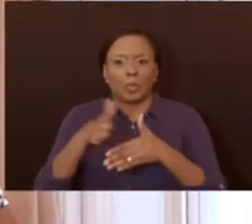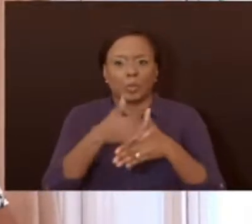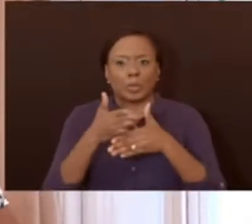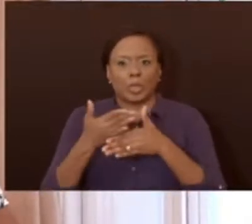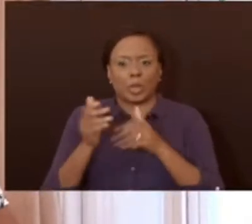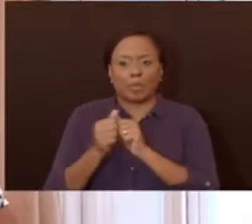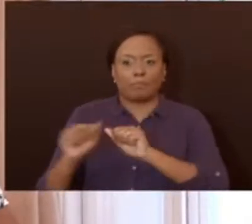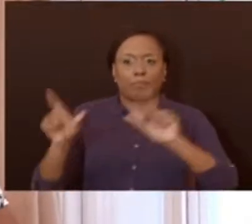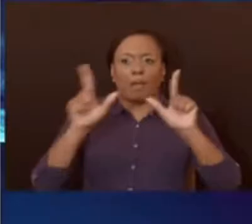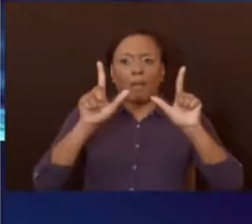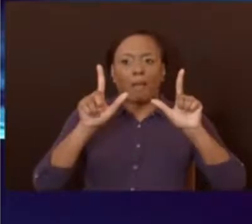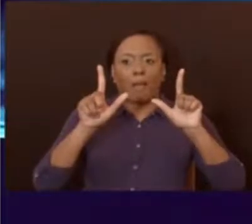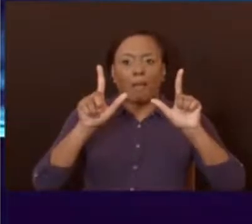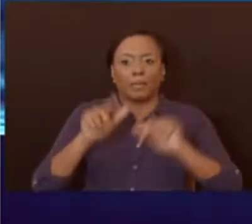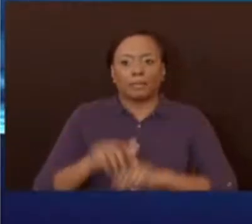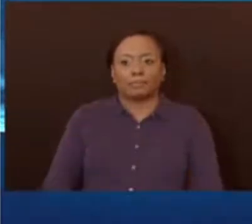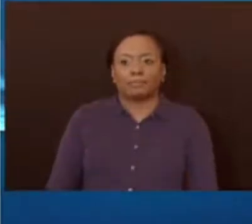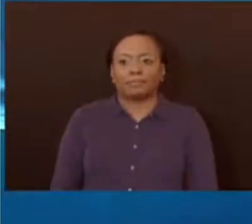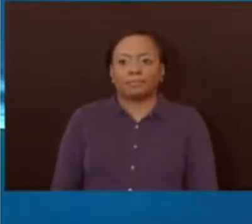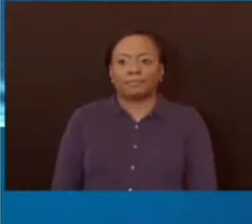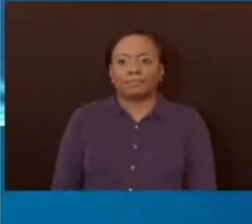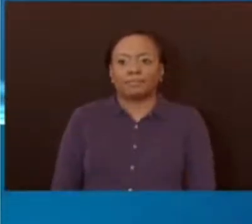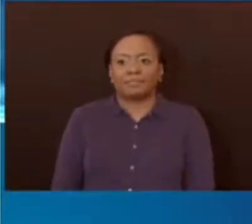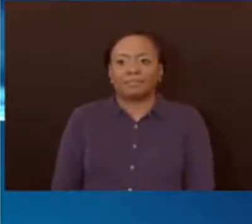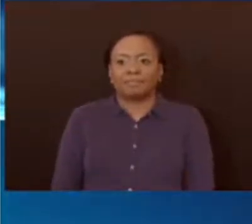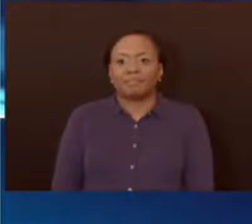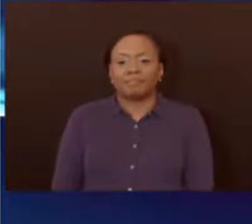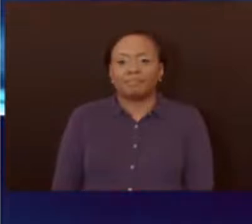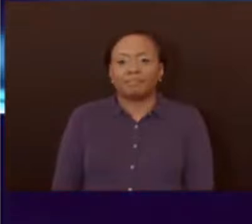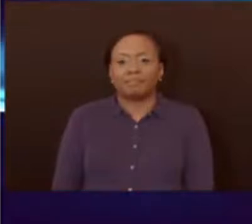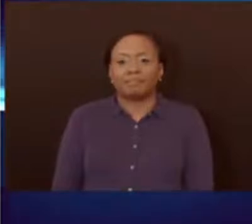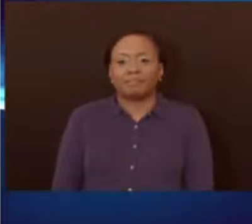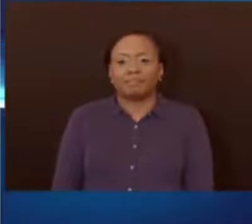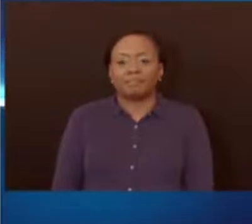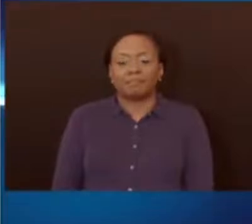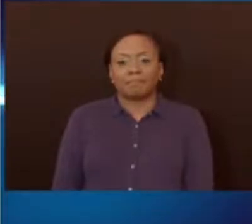screen so you can see what I'm speaking of.